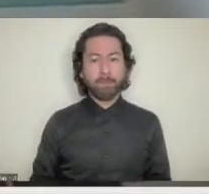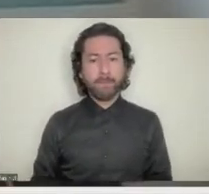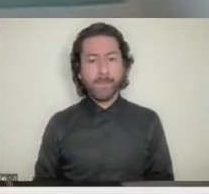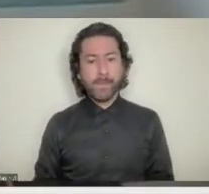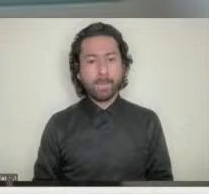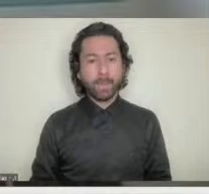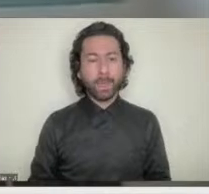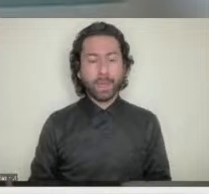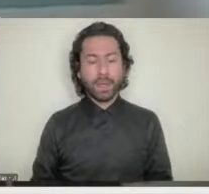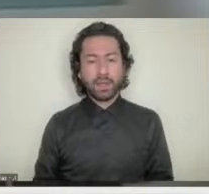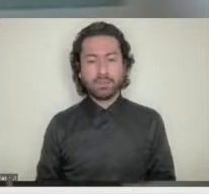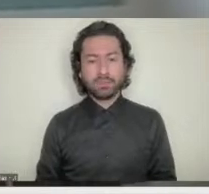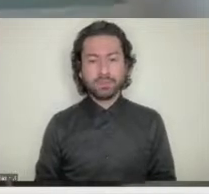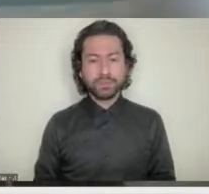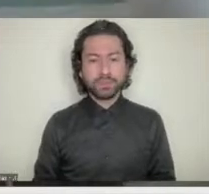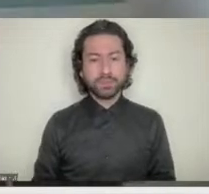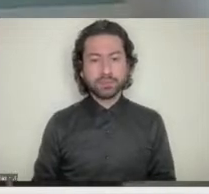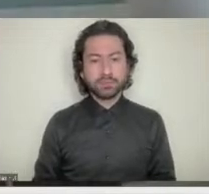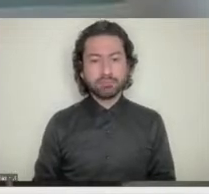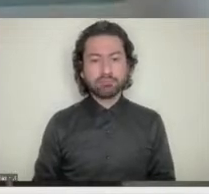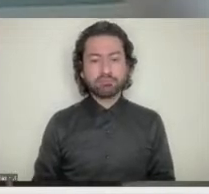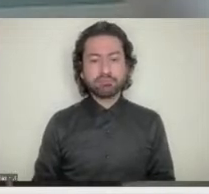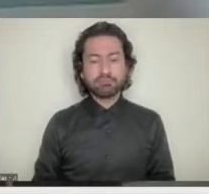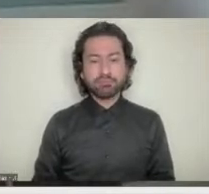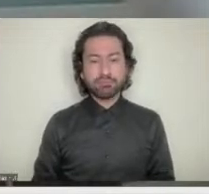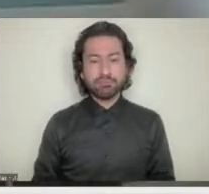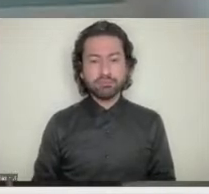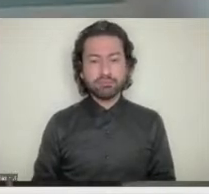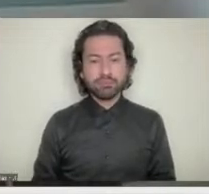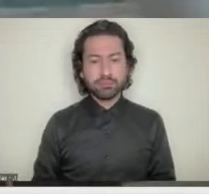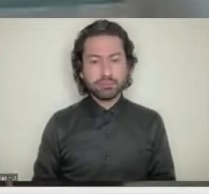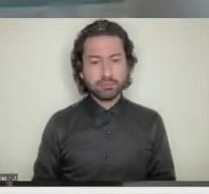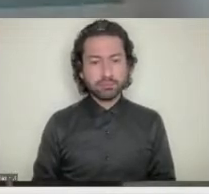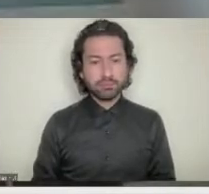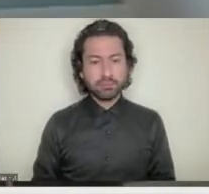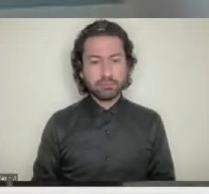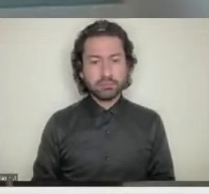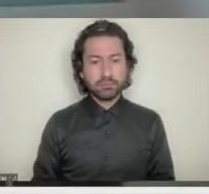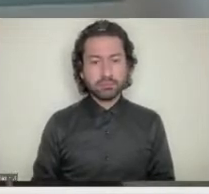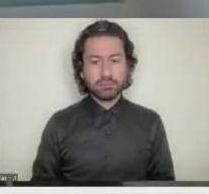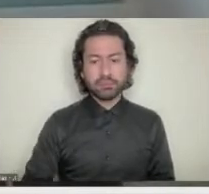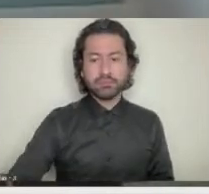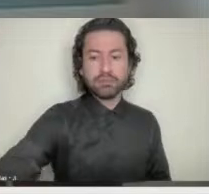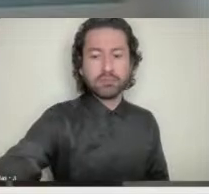share my screen. You can see my slides. Yeah? Perfect.